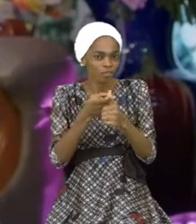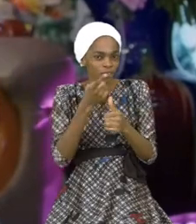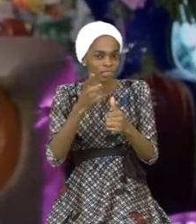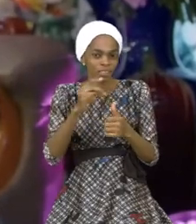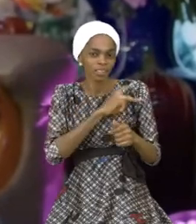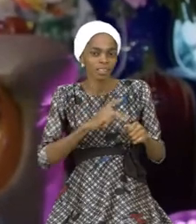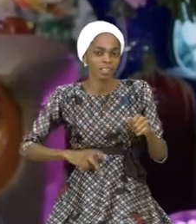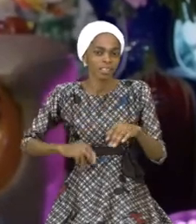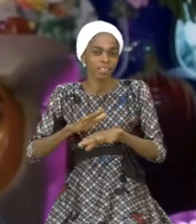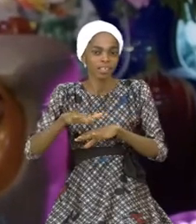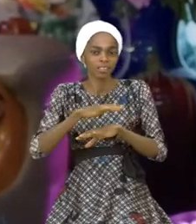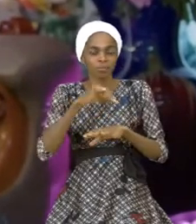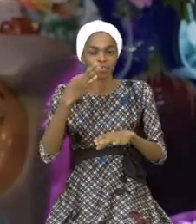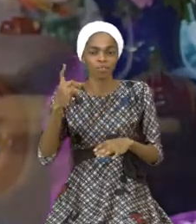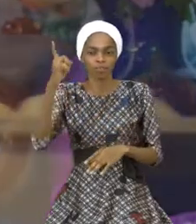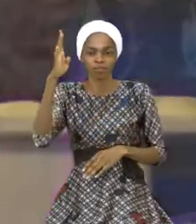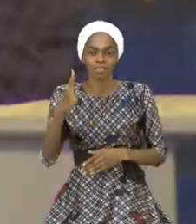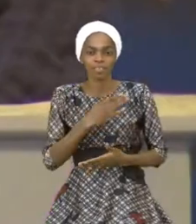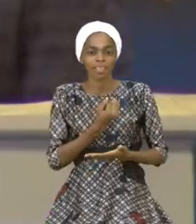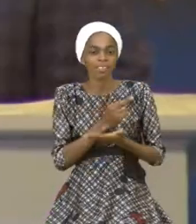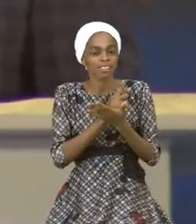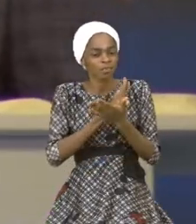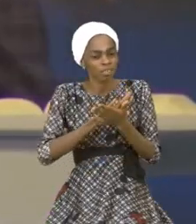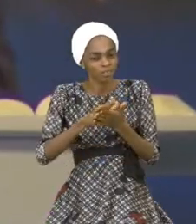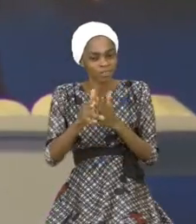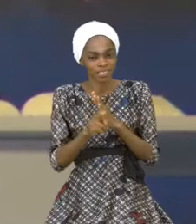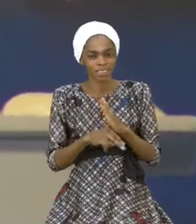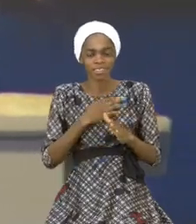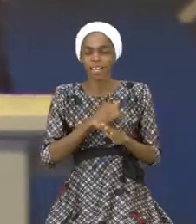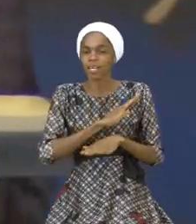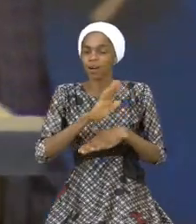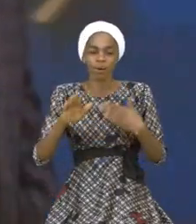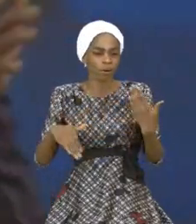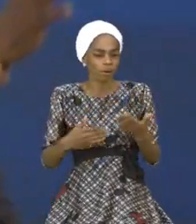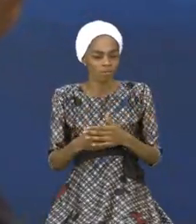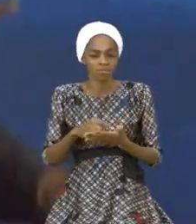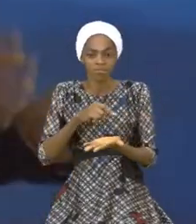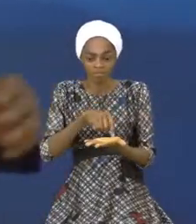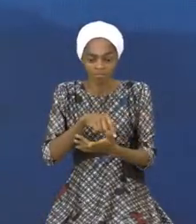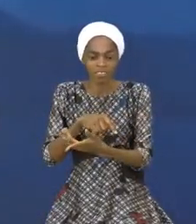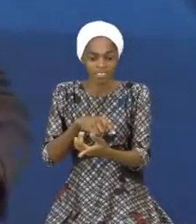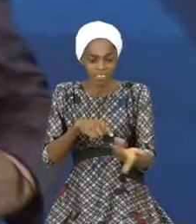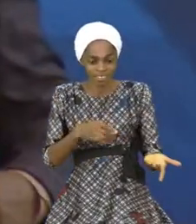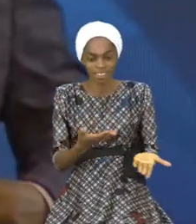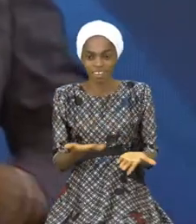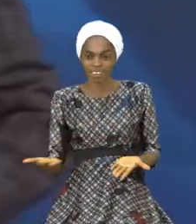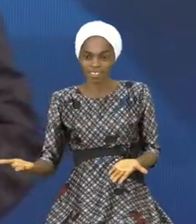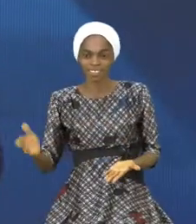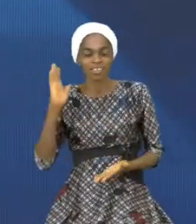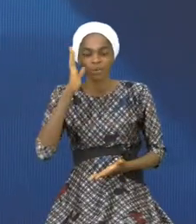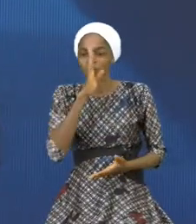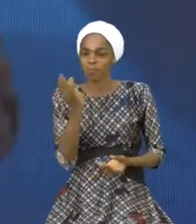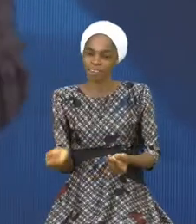and his righteousness, and all these things shall be